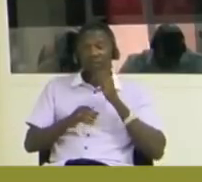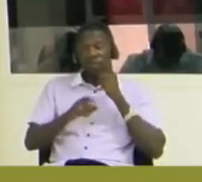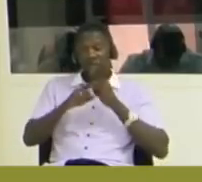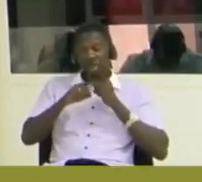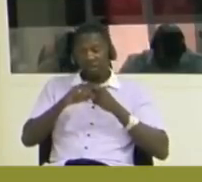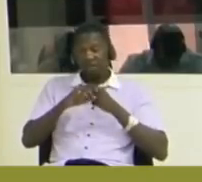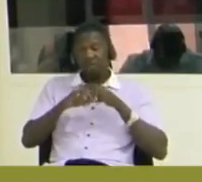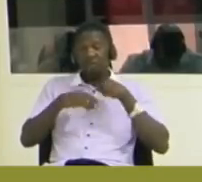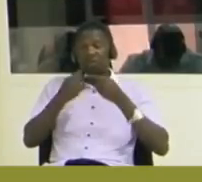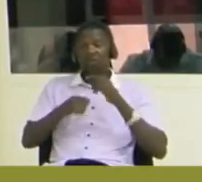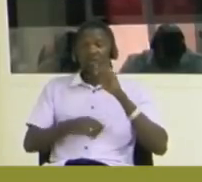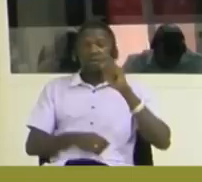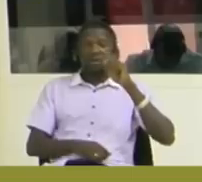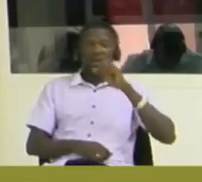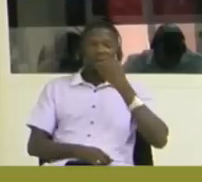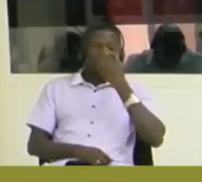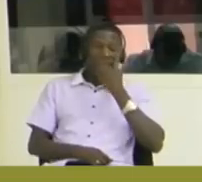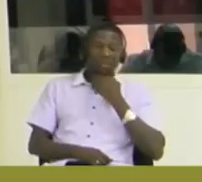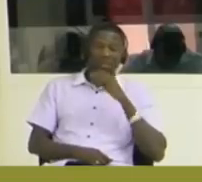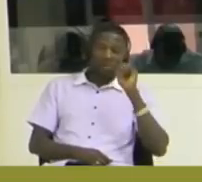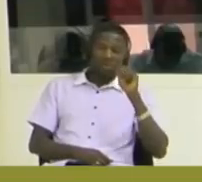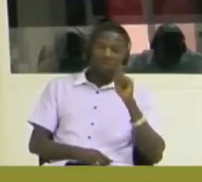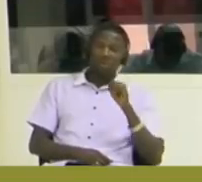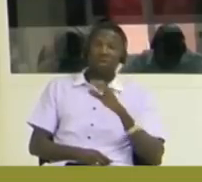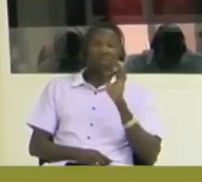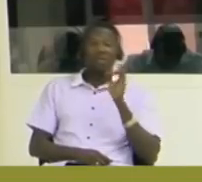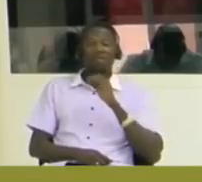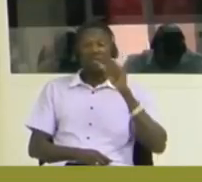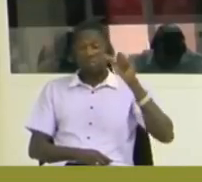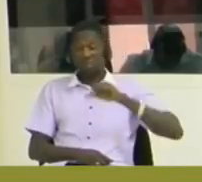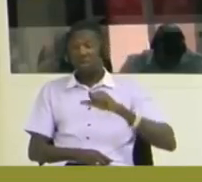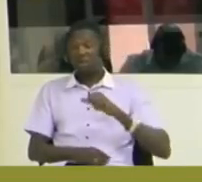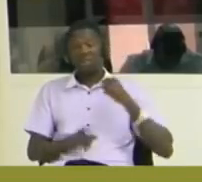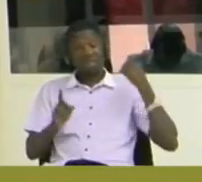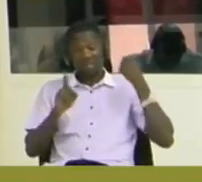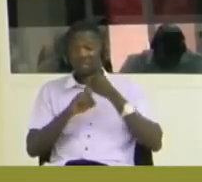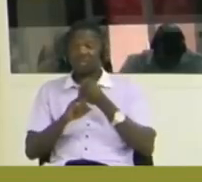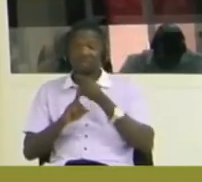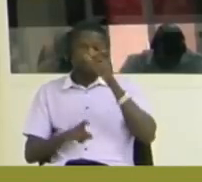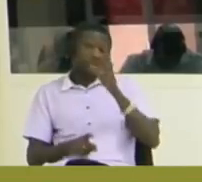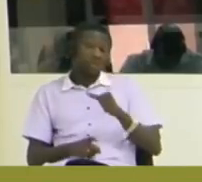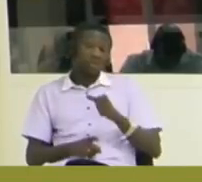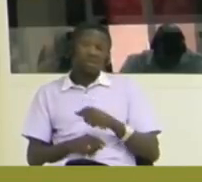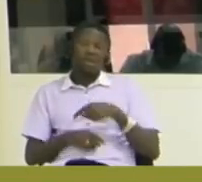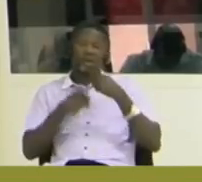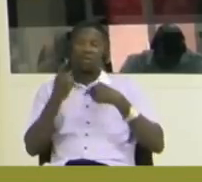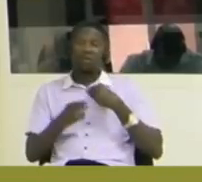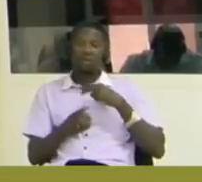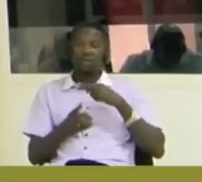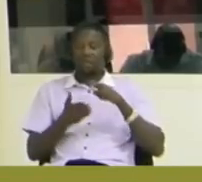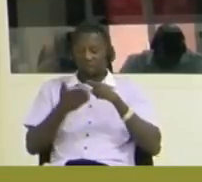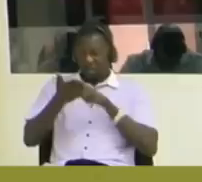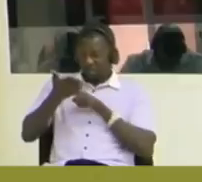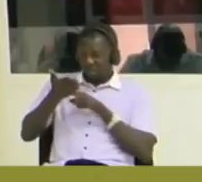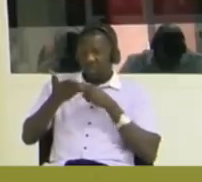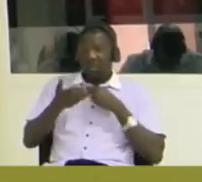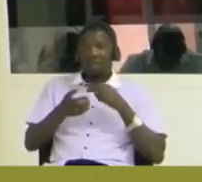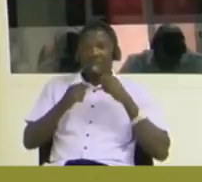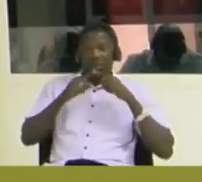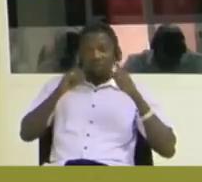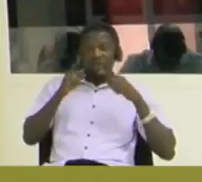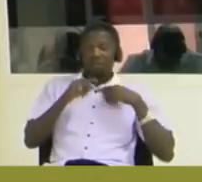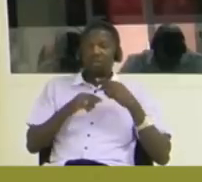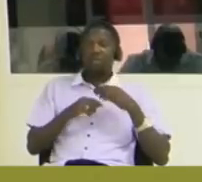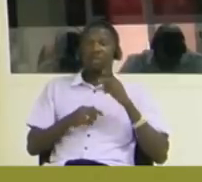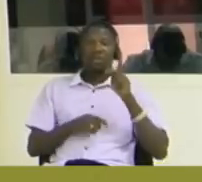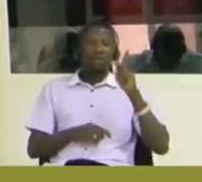ruthless and dangerous. So after I read that information, Koro took the paper from me and